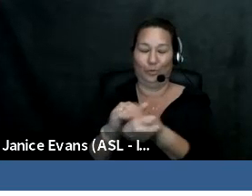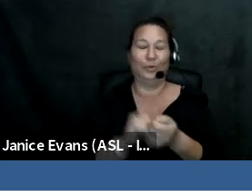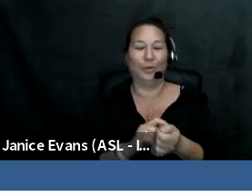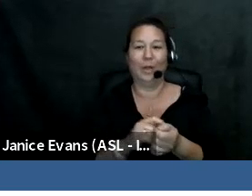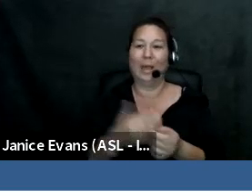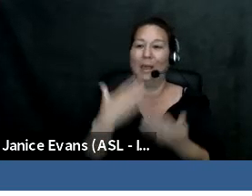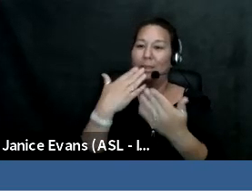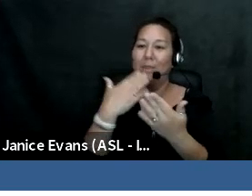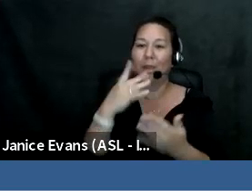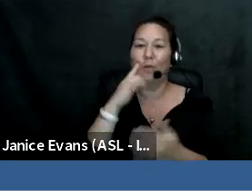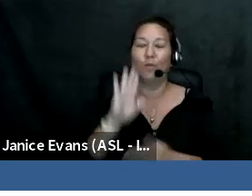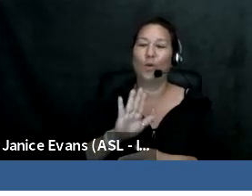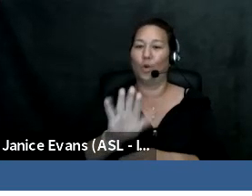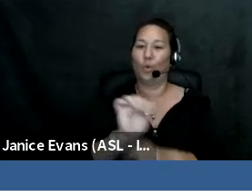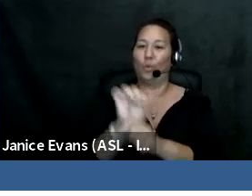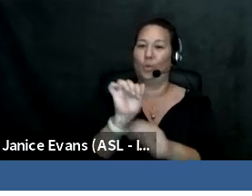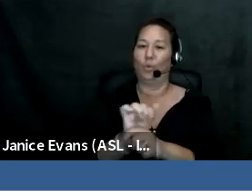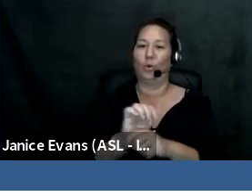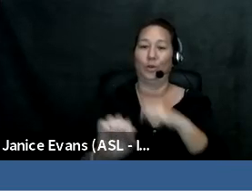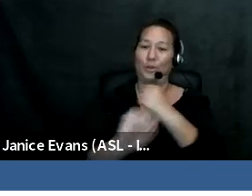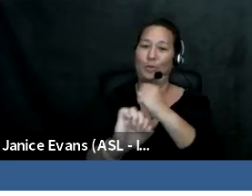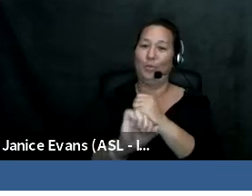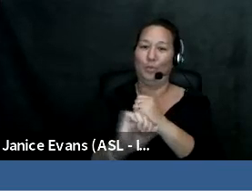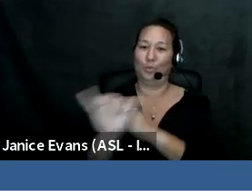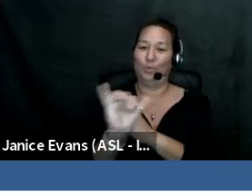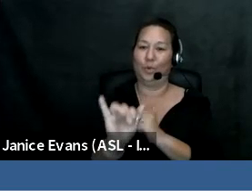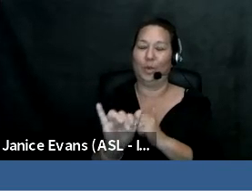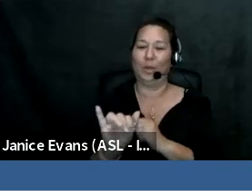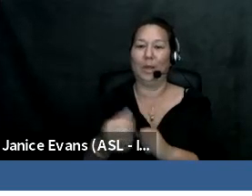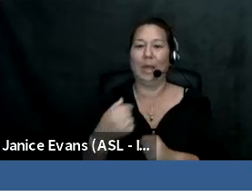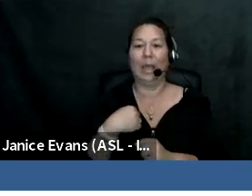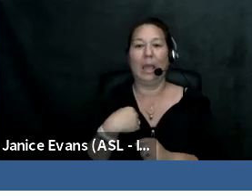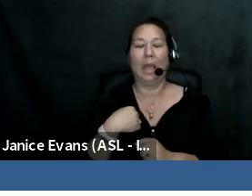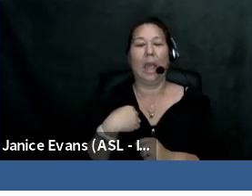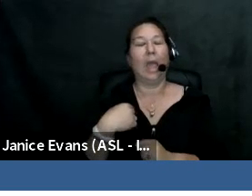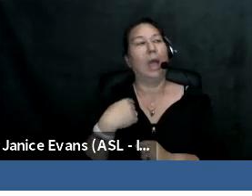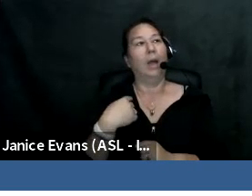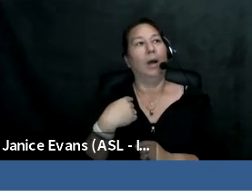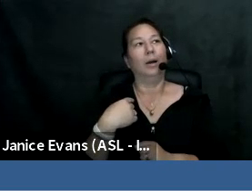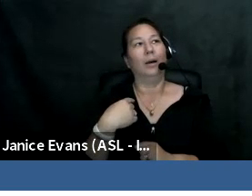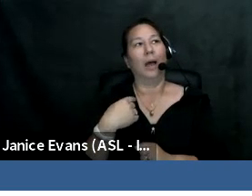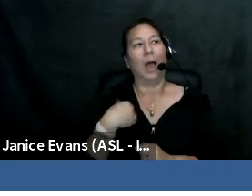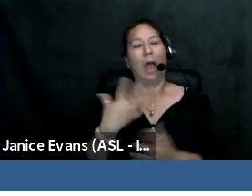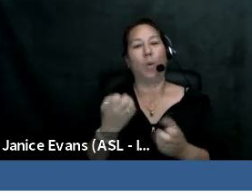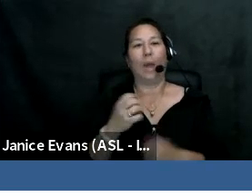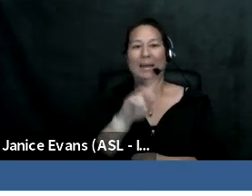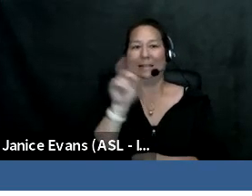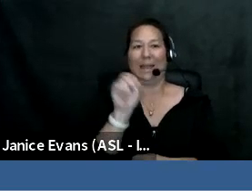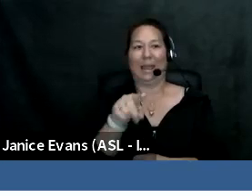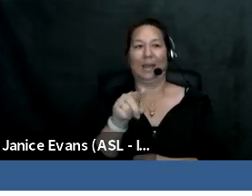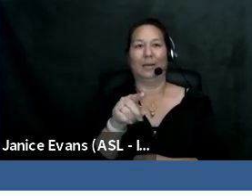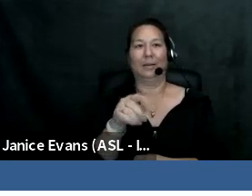their support. And I'd like to ask us, as we walk away from this webinar